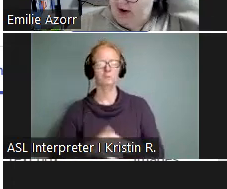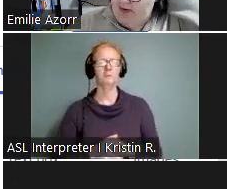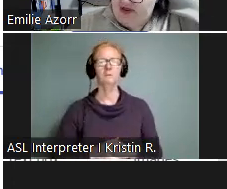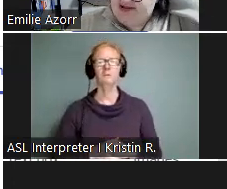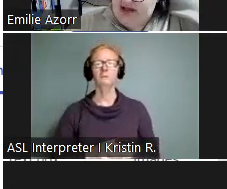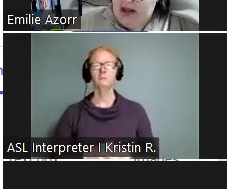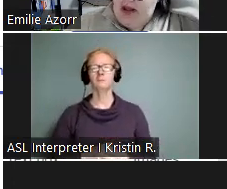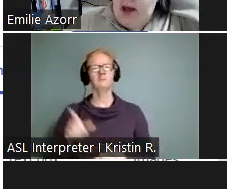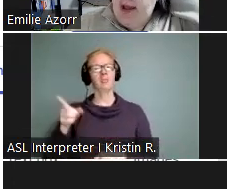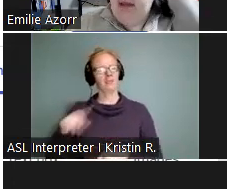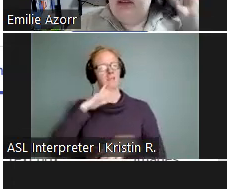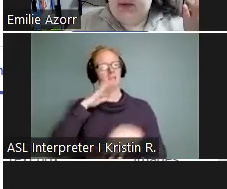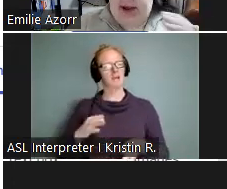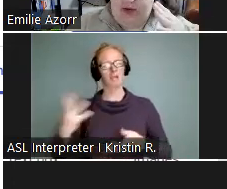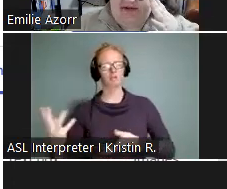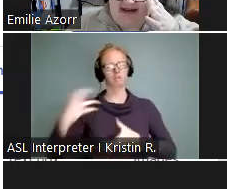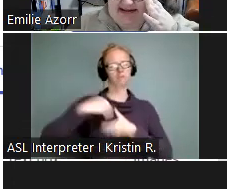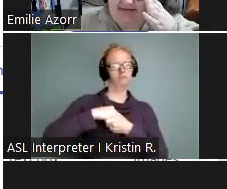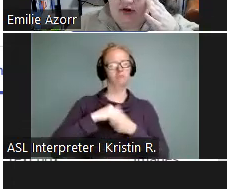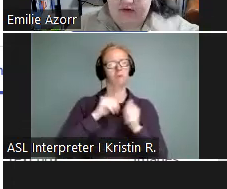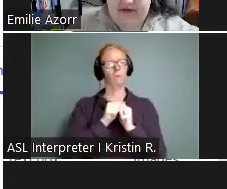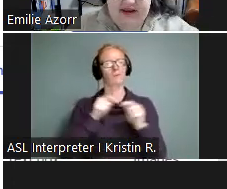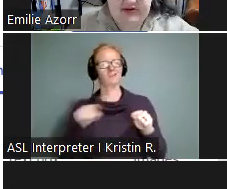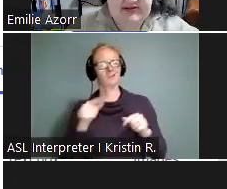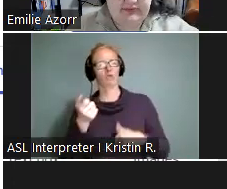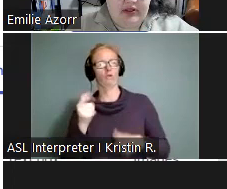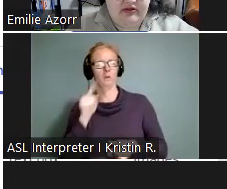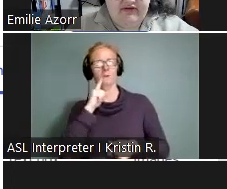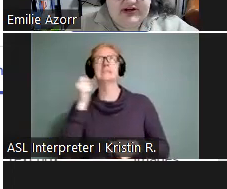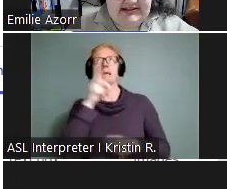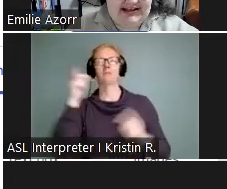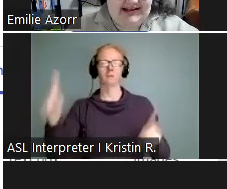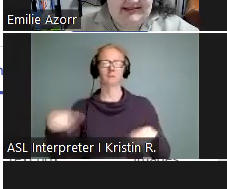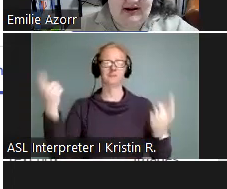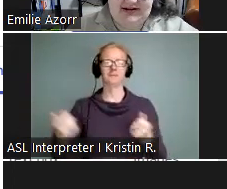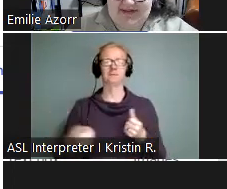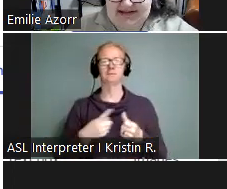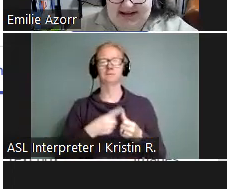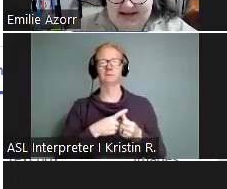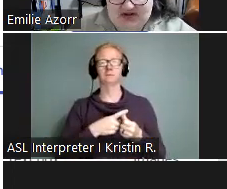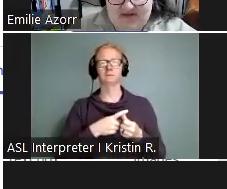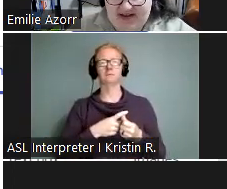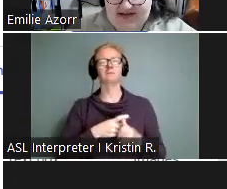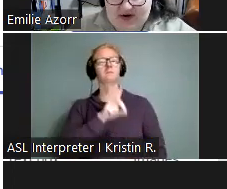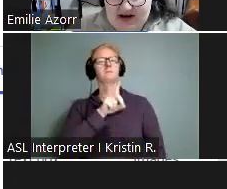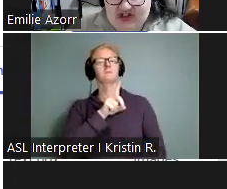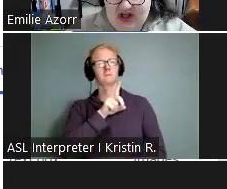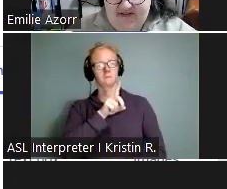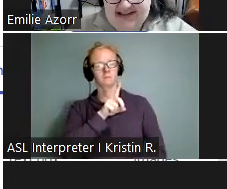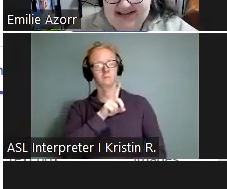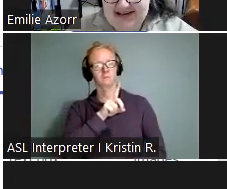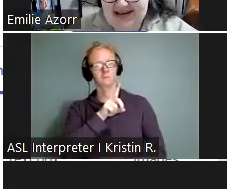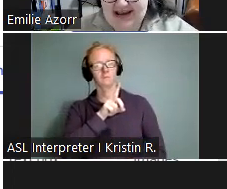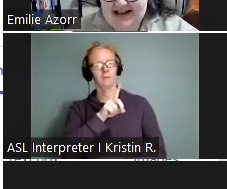on to collaborate with us in this grant. We've had several over the years. The first is our Domestic and Sexual Violence